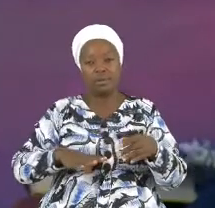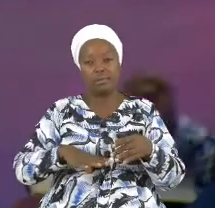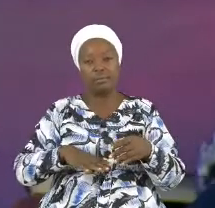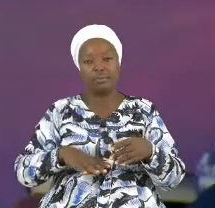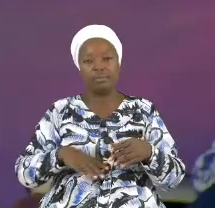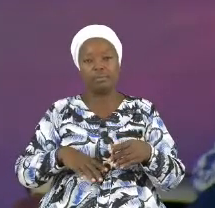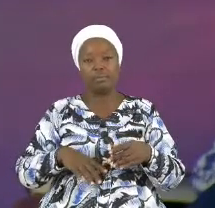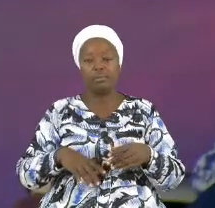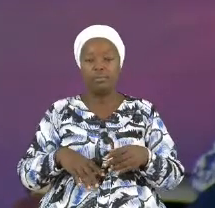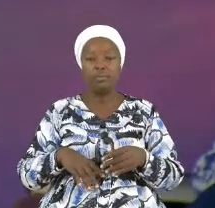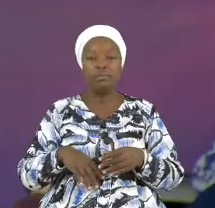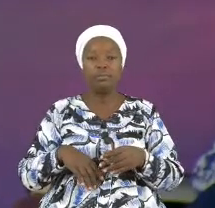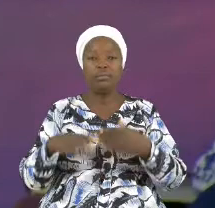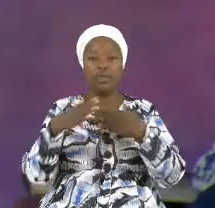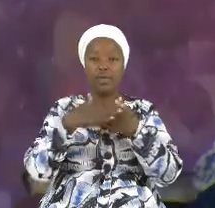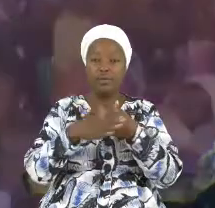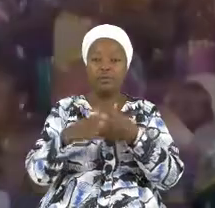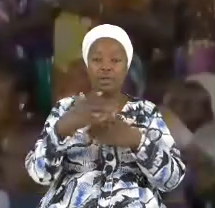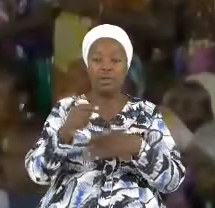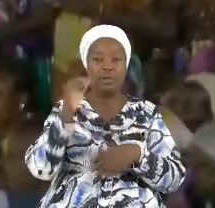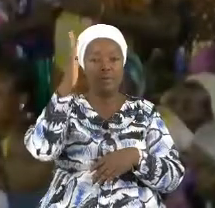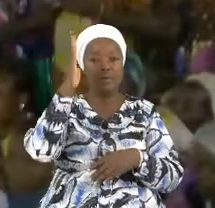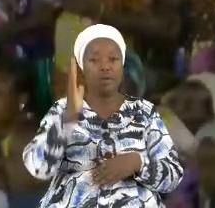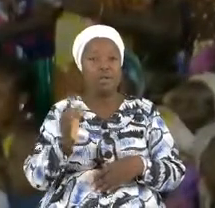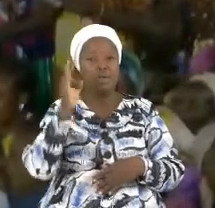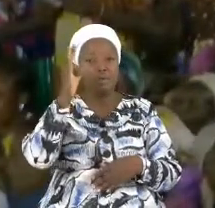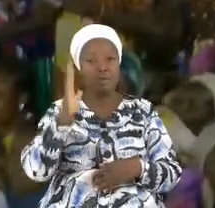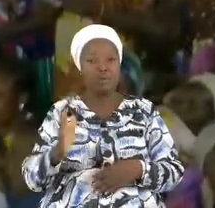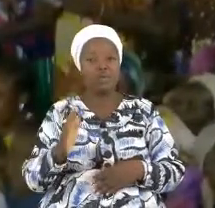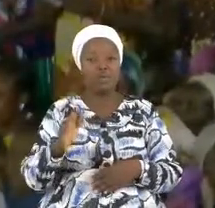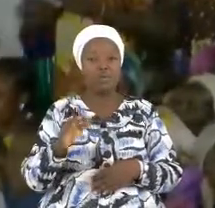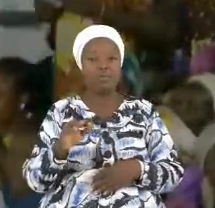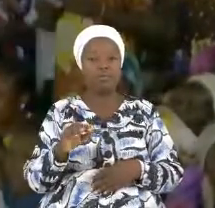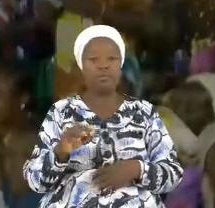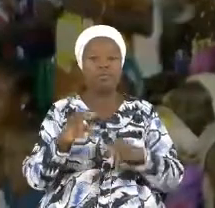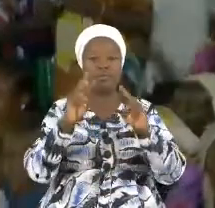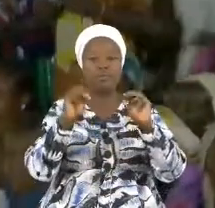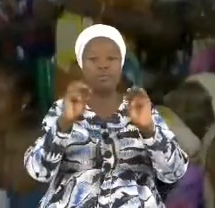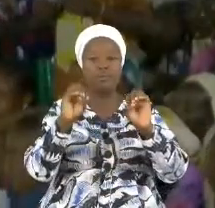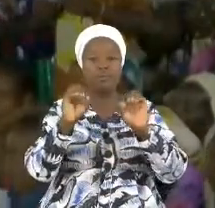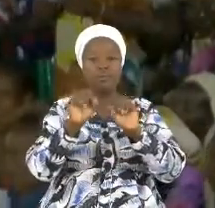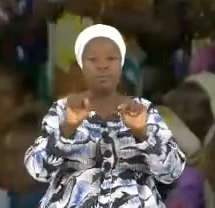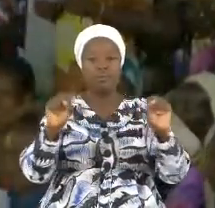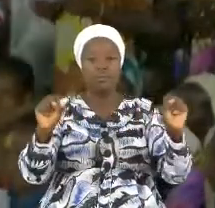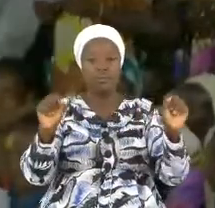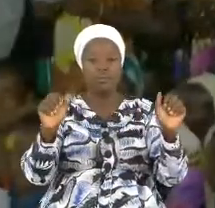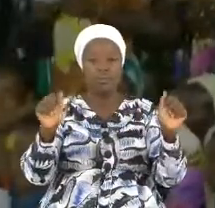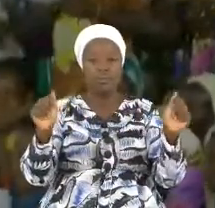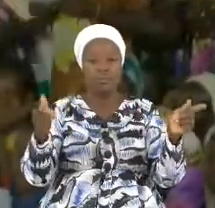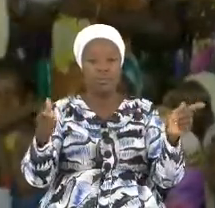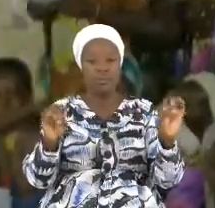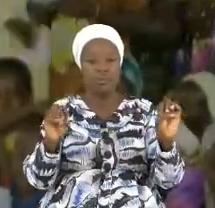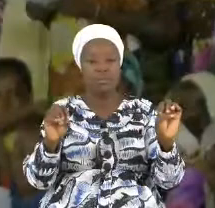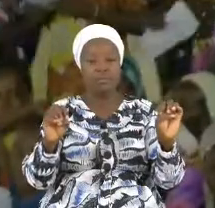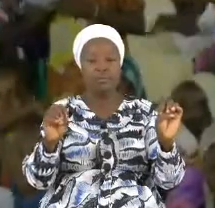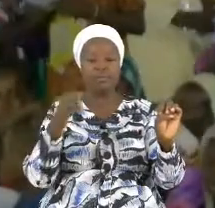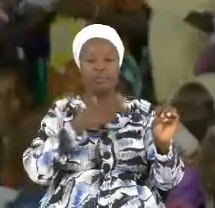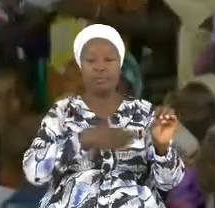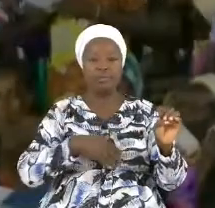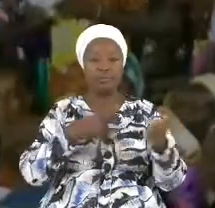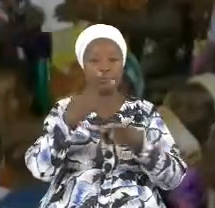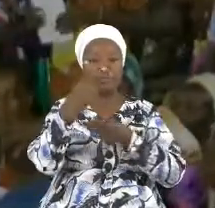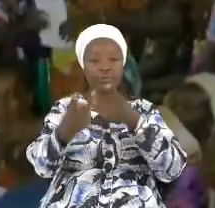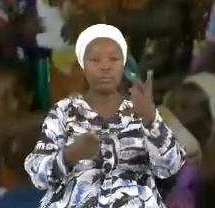after the pastor's message, please, you visit what you are